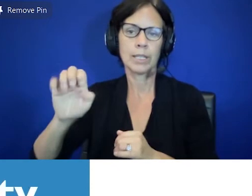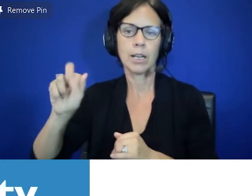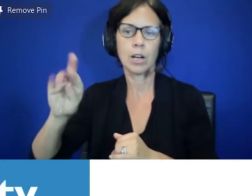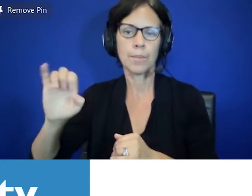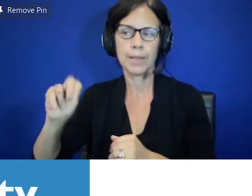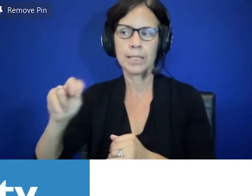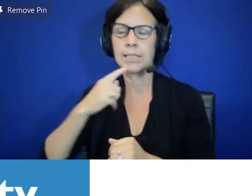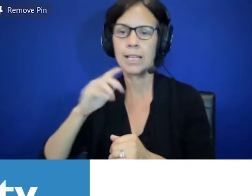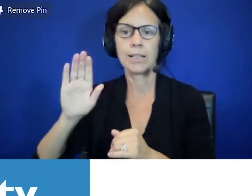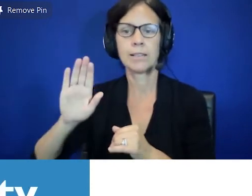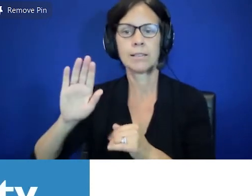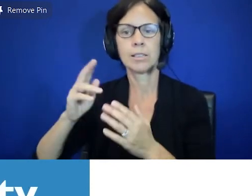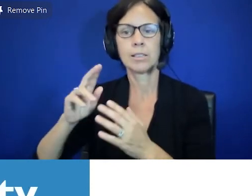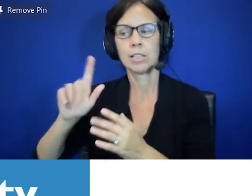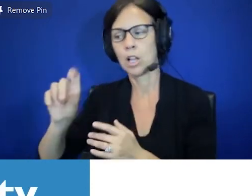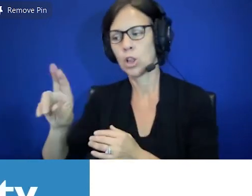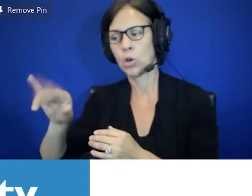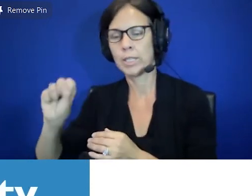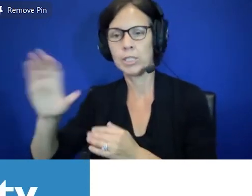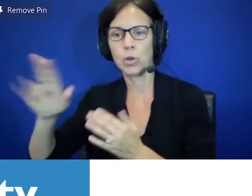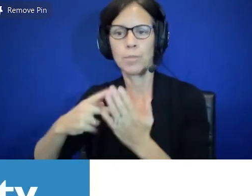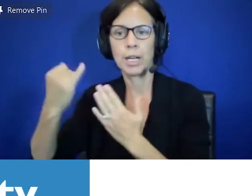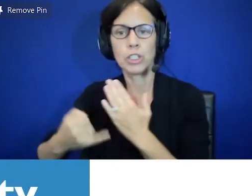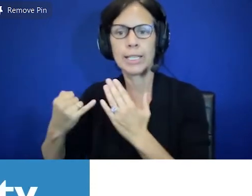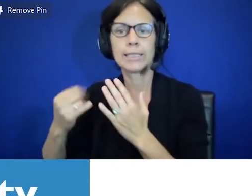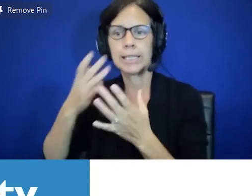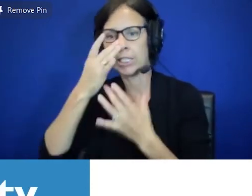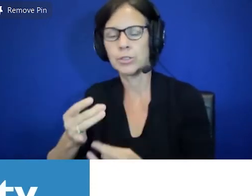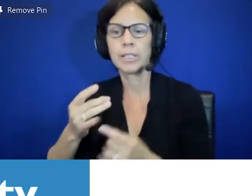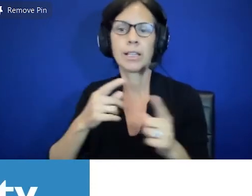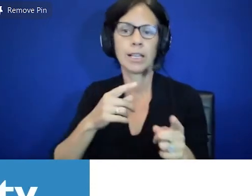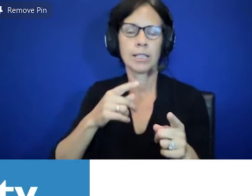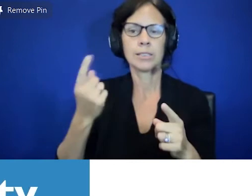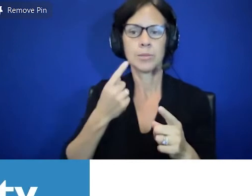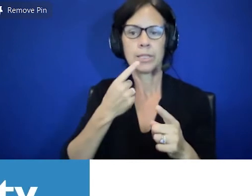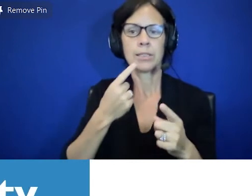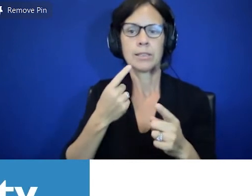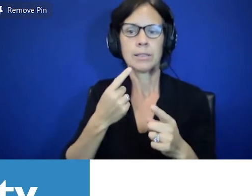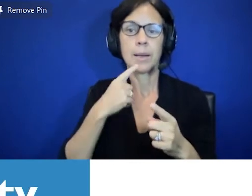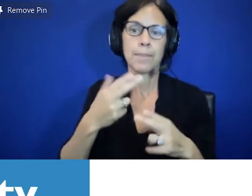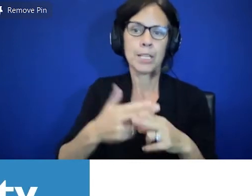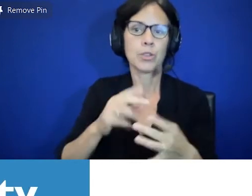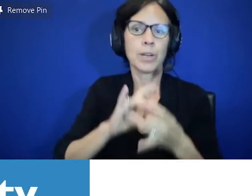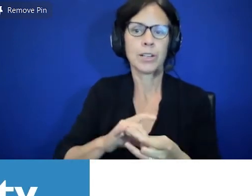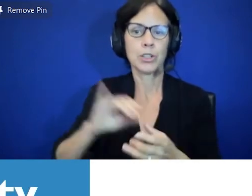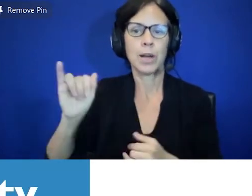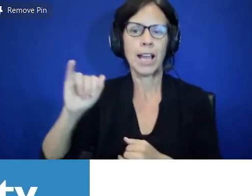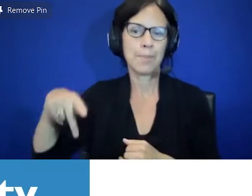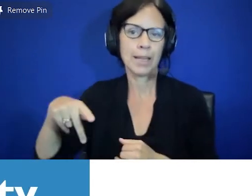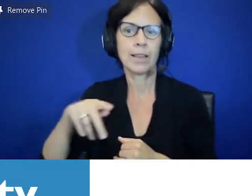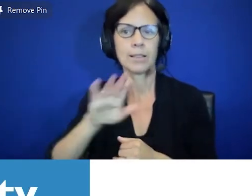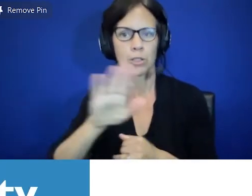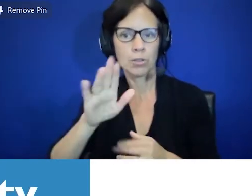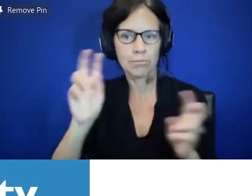interesting. Jamie Edgen also, I think regarding the intergenerational, was saying this was interesting.